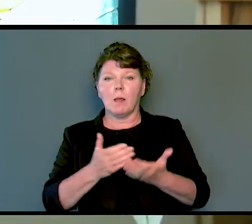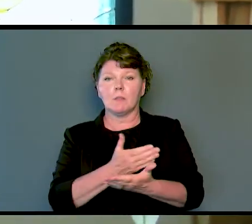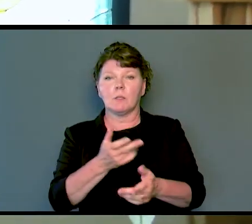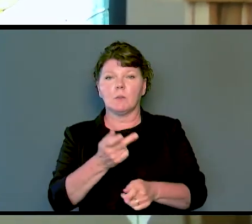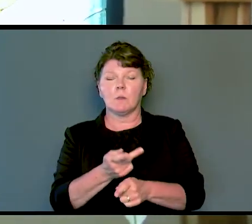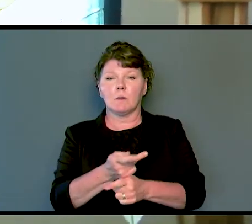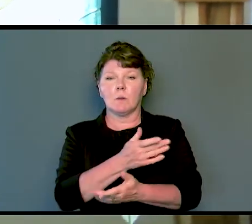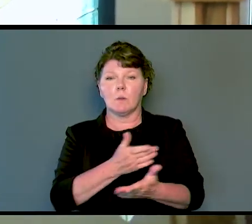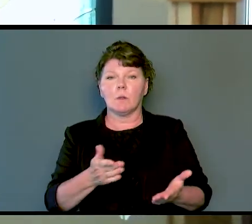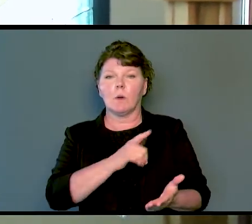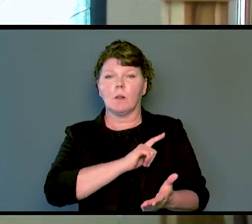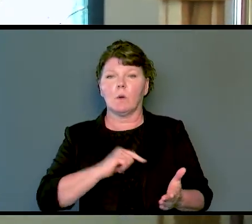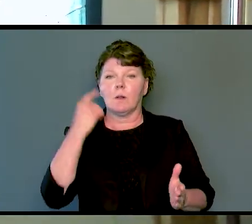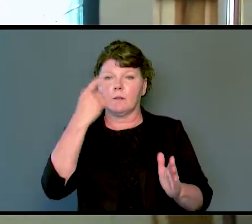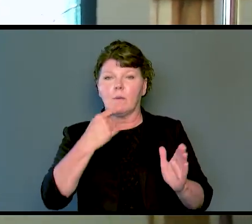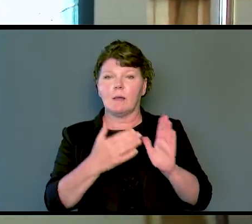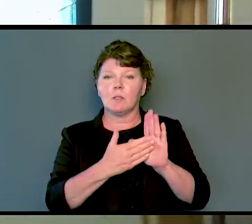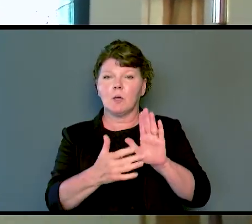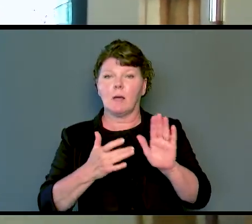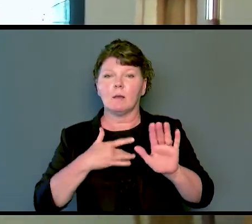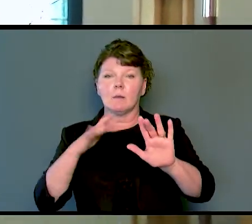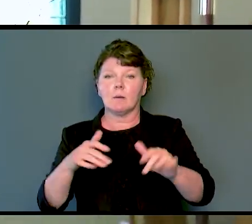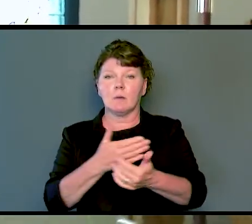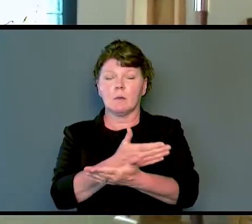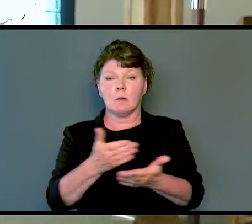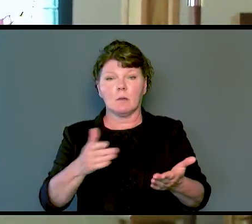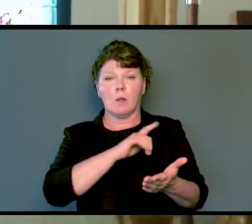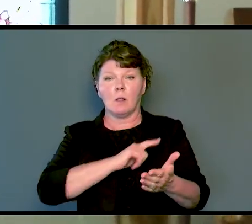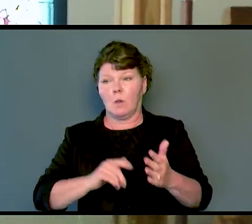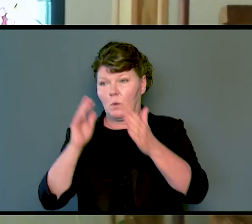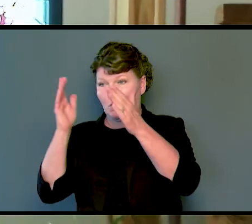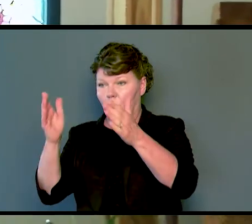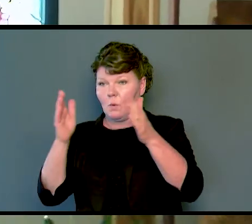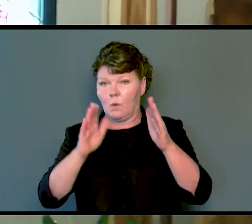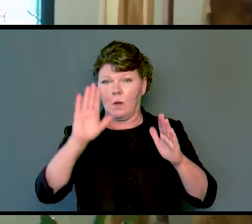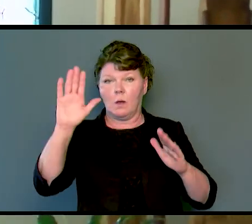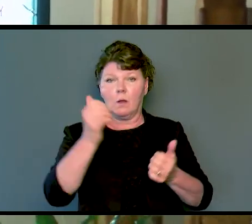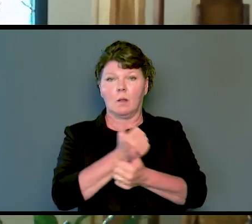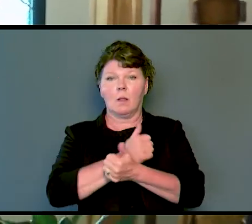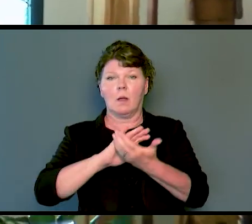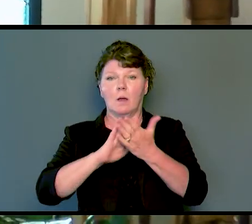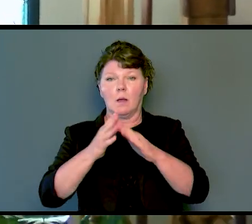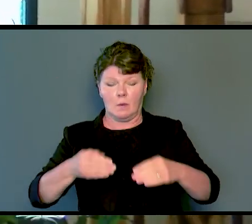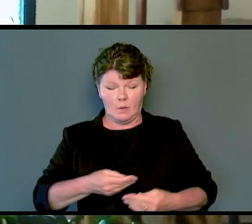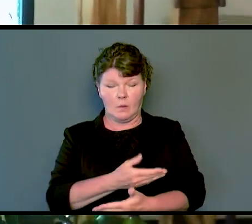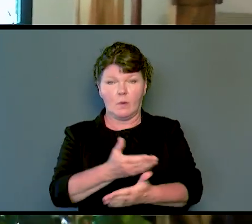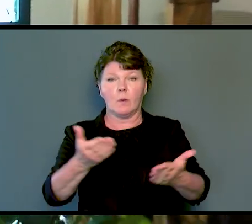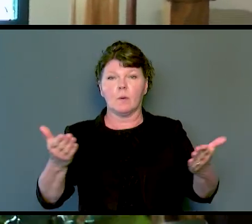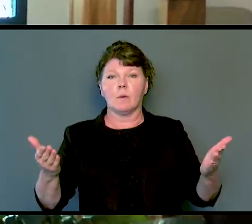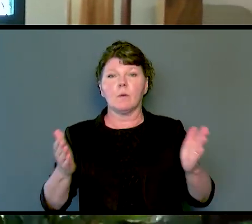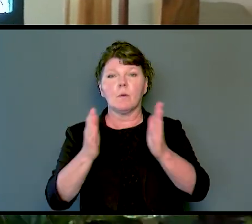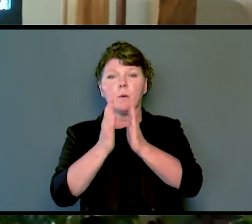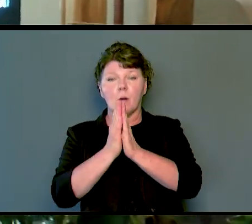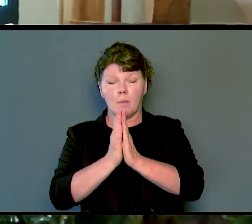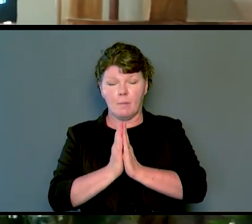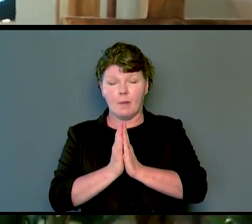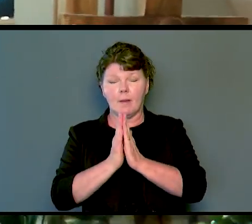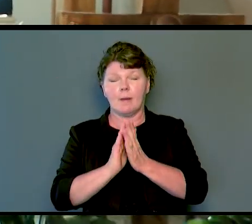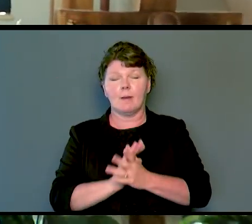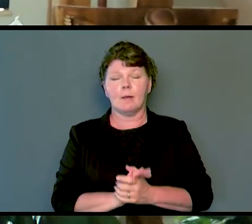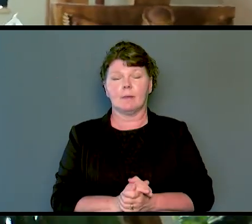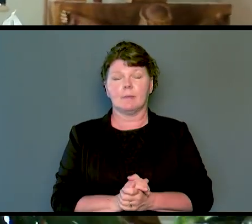Lord bless you and keep you. The Lord make his face shine on you and be gracious unto you. The Lord look on you with favor and give you